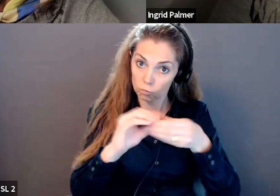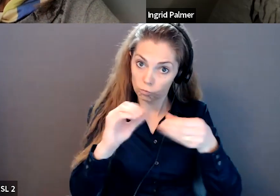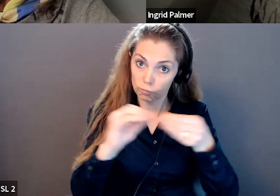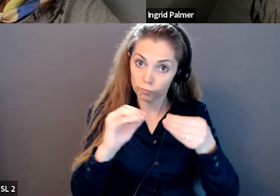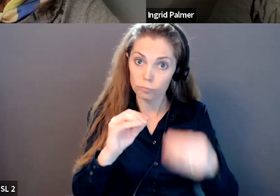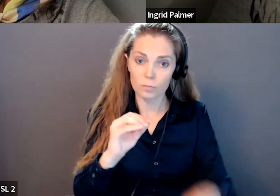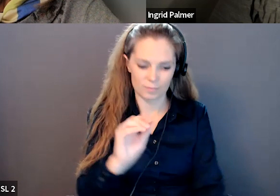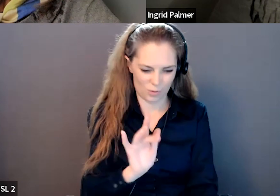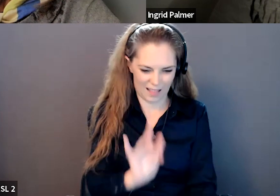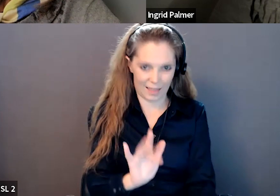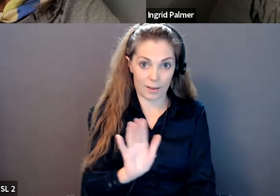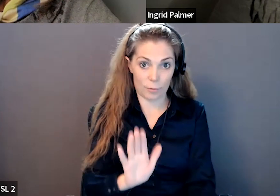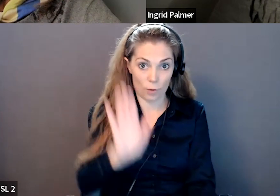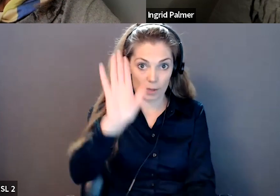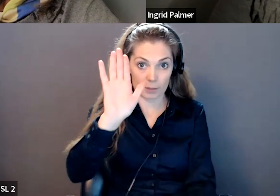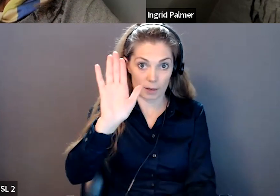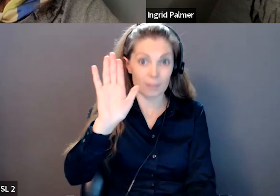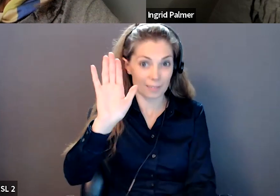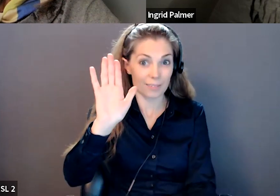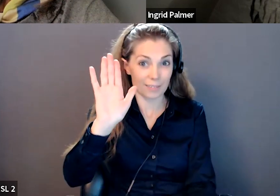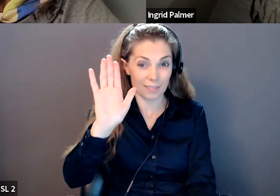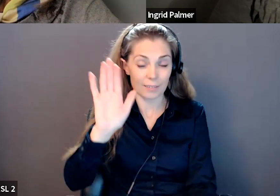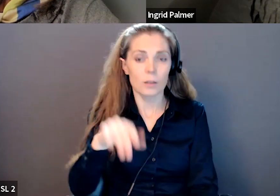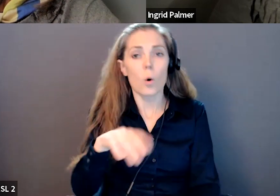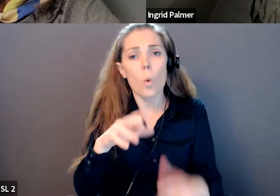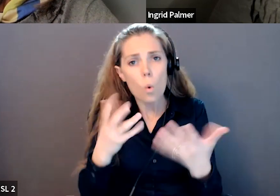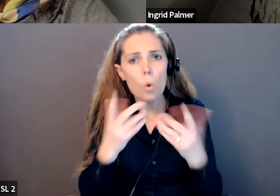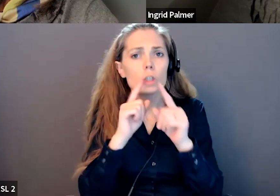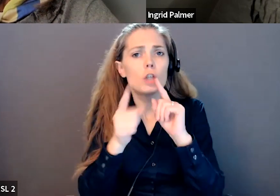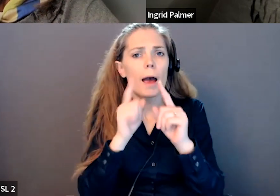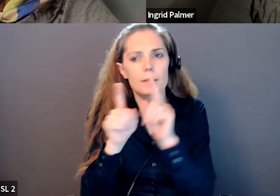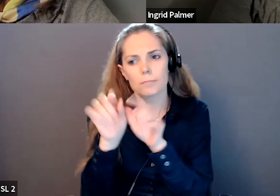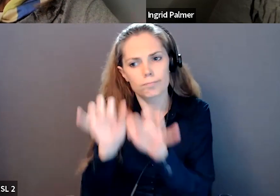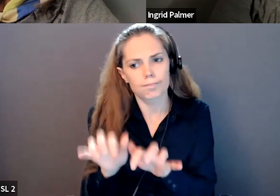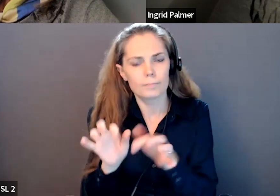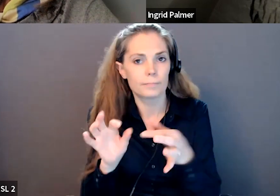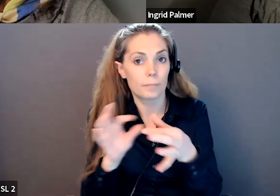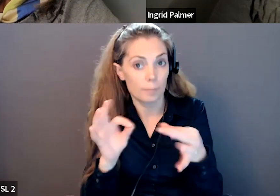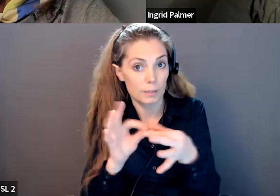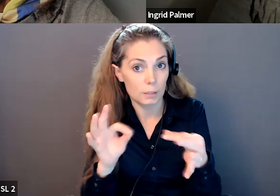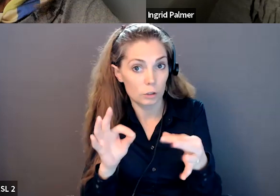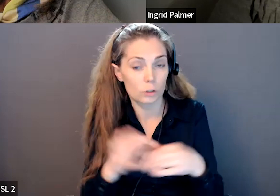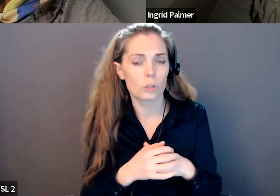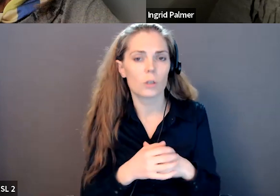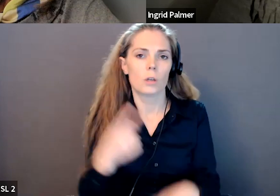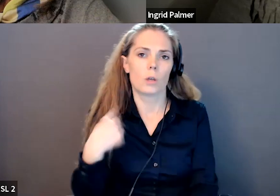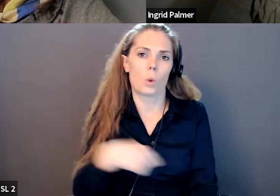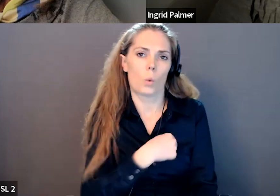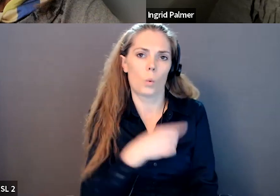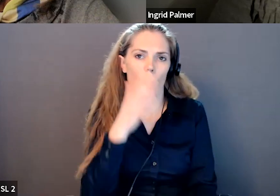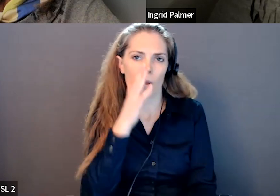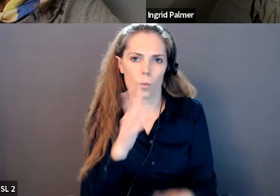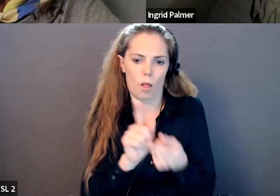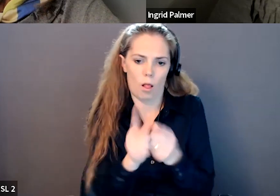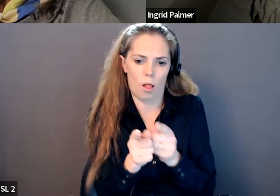webinar controls or message in the chat box, and we will change your role from attendee